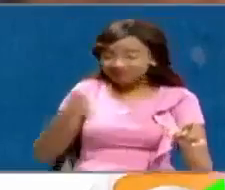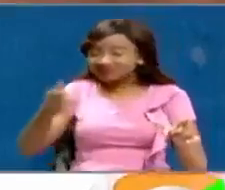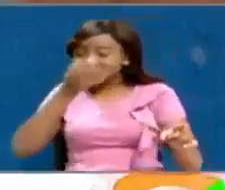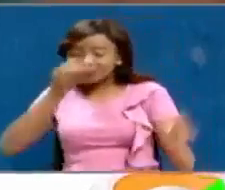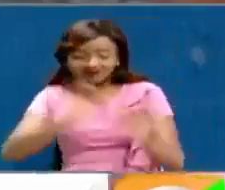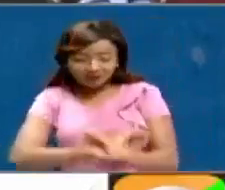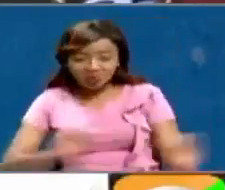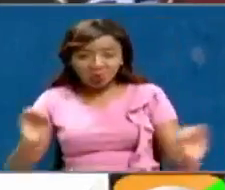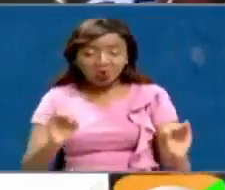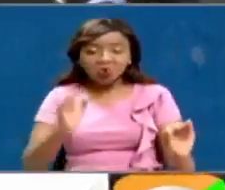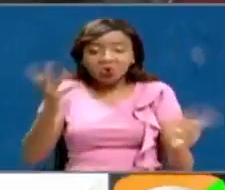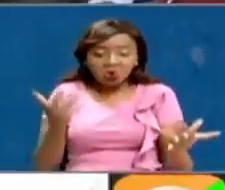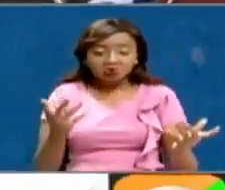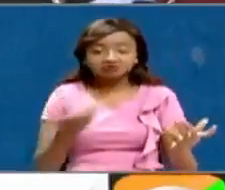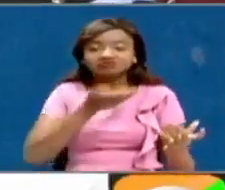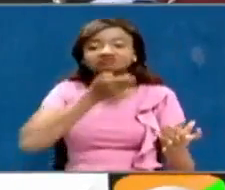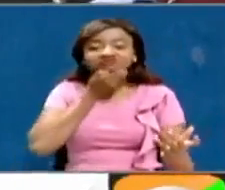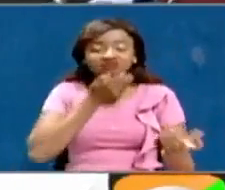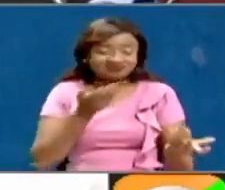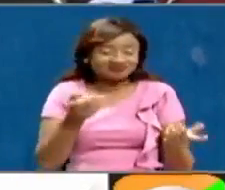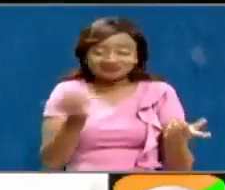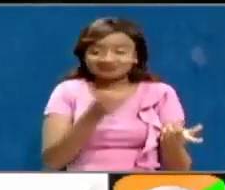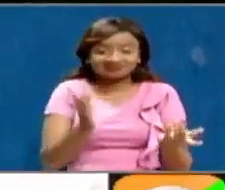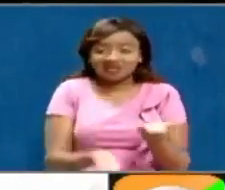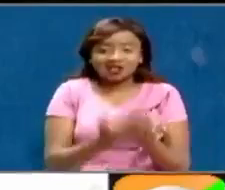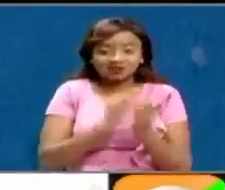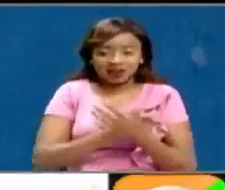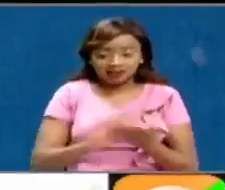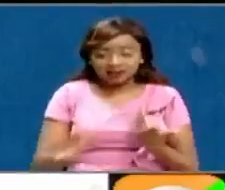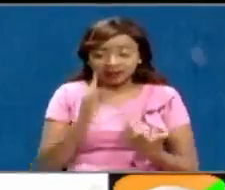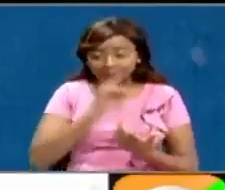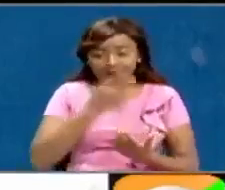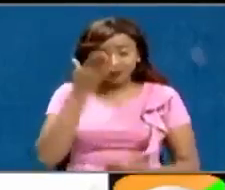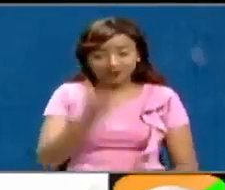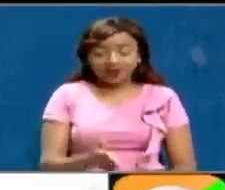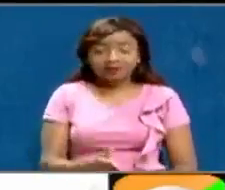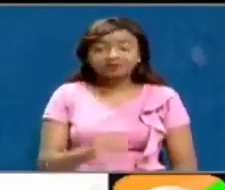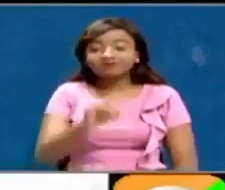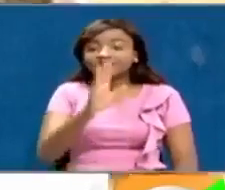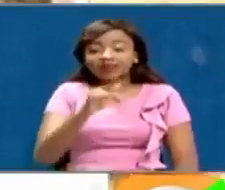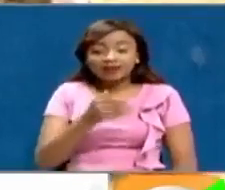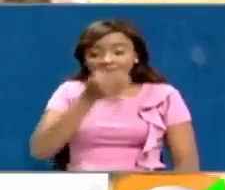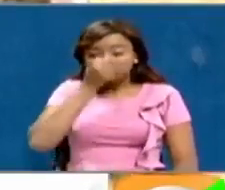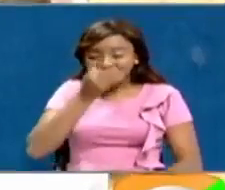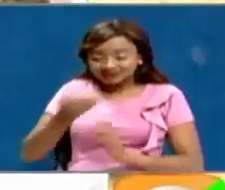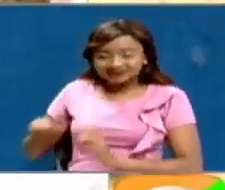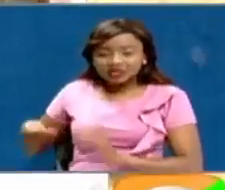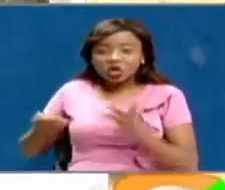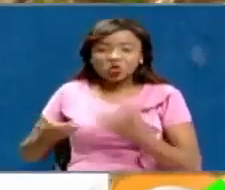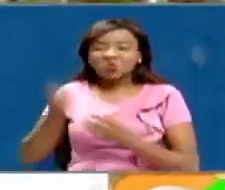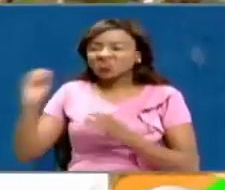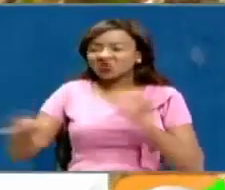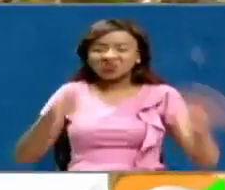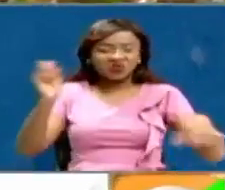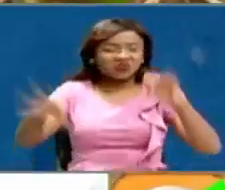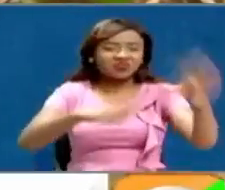other wearing it, albeit incorrectly. Health officials have noted that used face masks and hand gloves are littered all